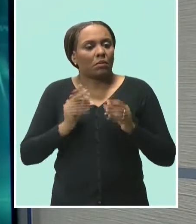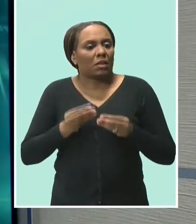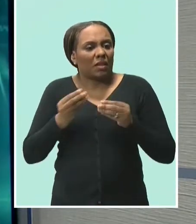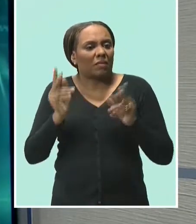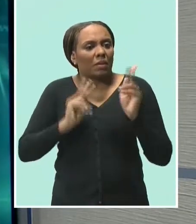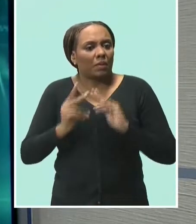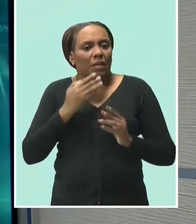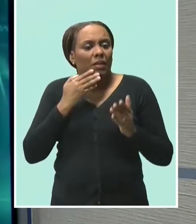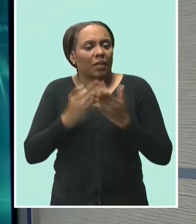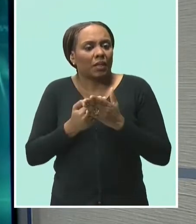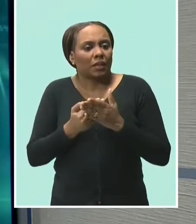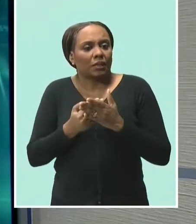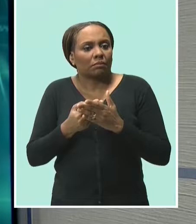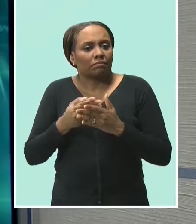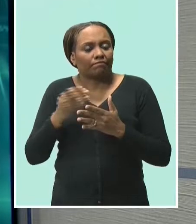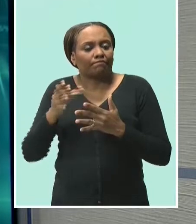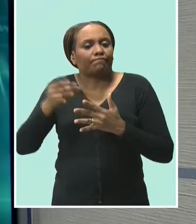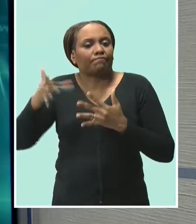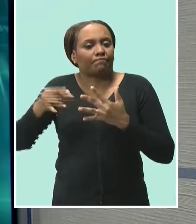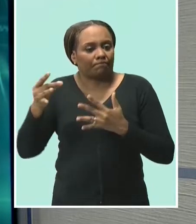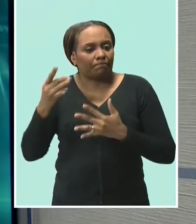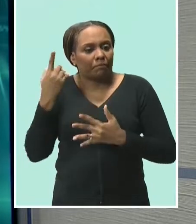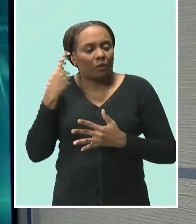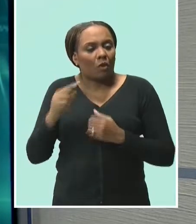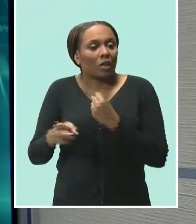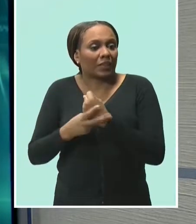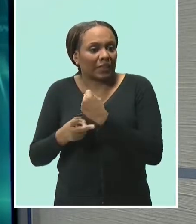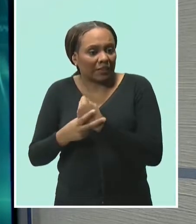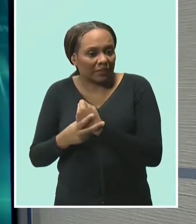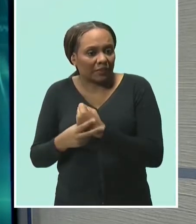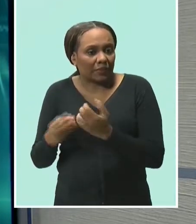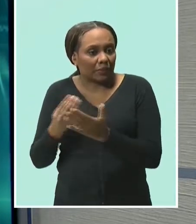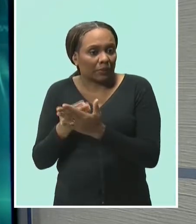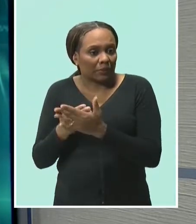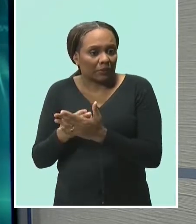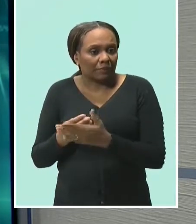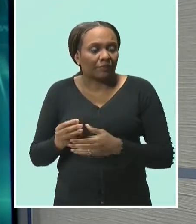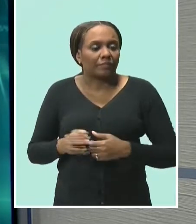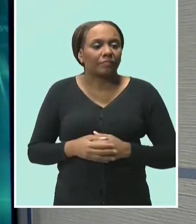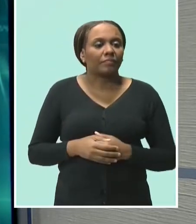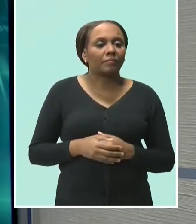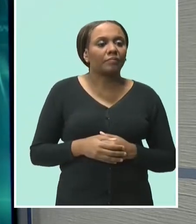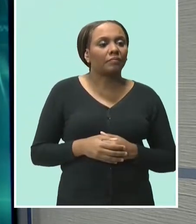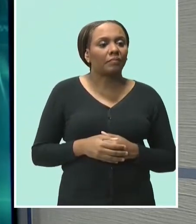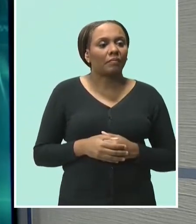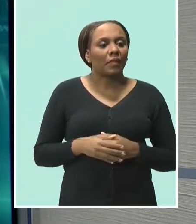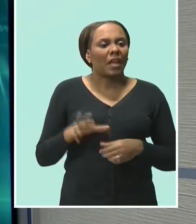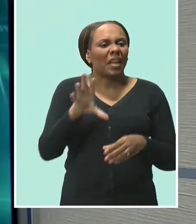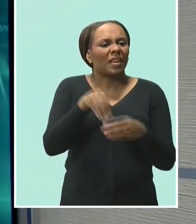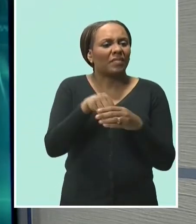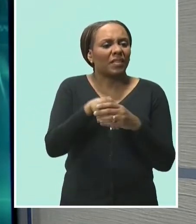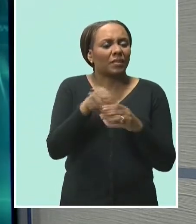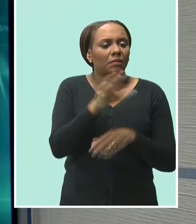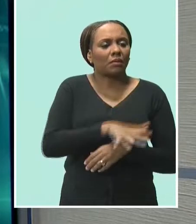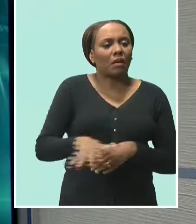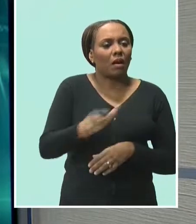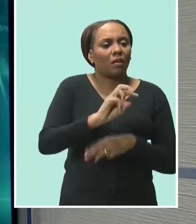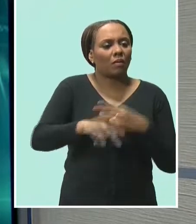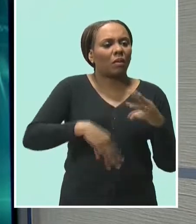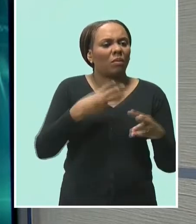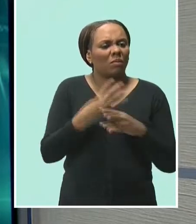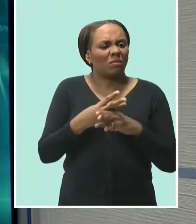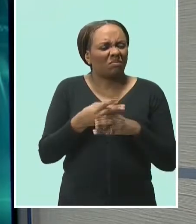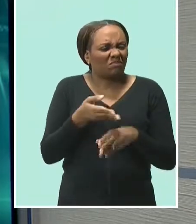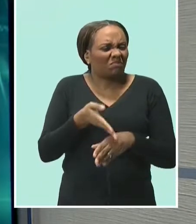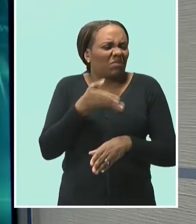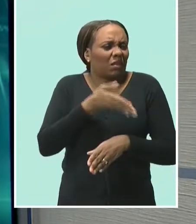Meanwhile, Chief Investment Officer with Fortress, Peter Arender, says the investment climate globally has rebounded over the past 2 months since